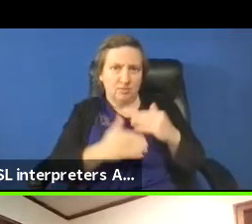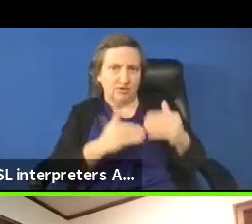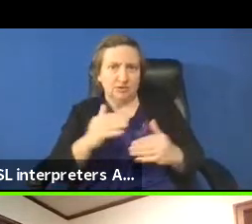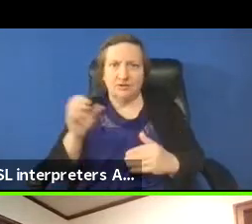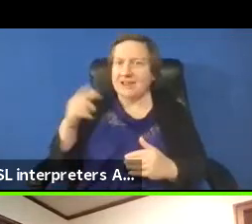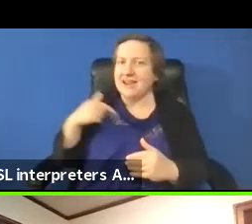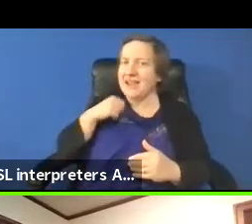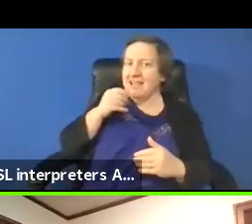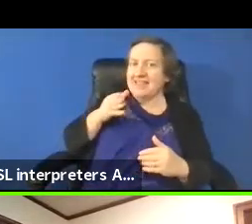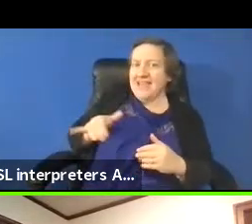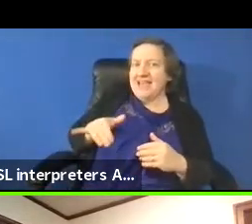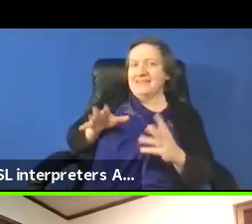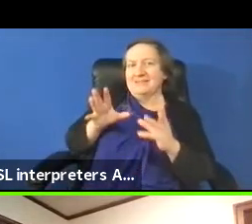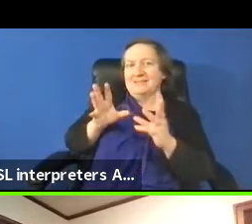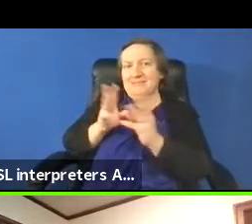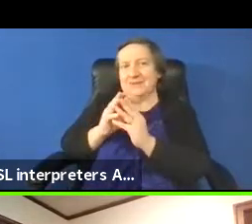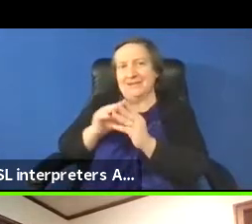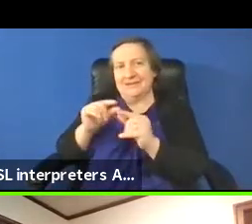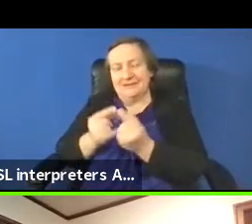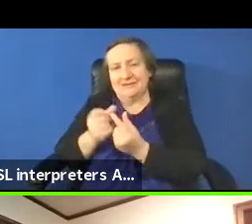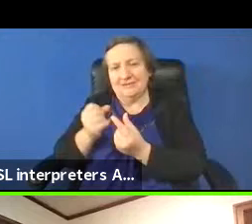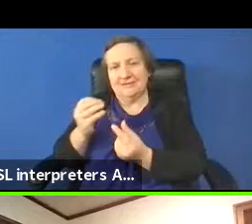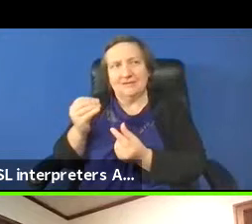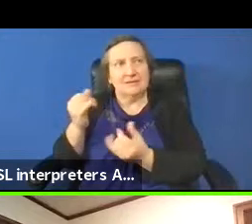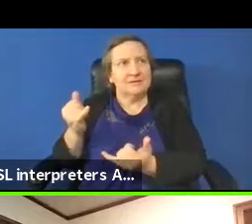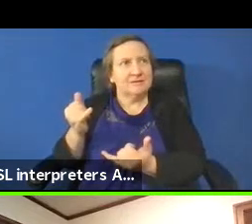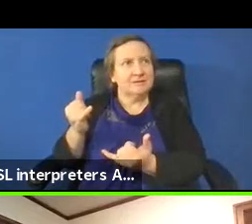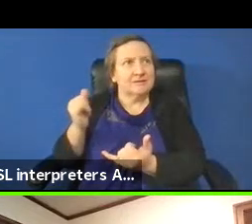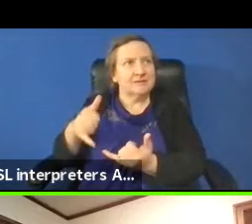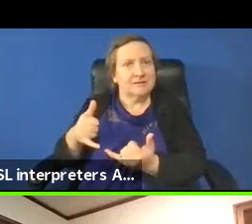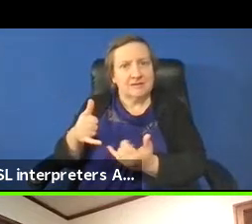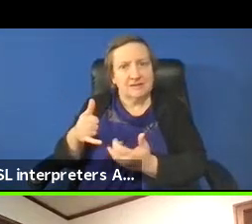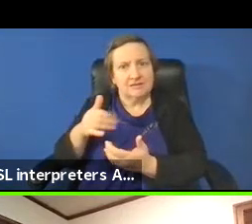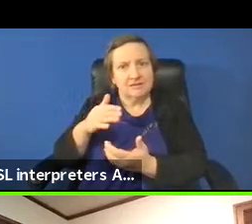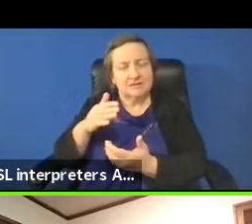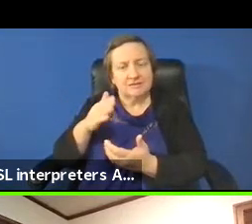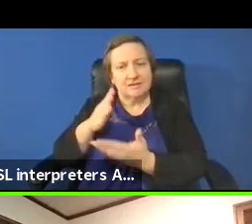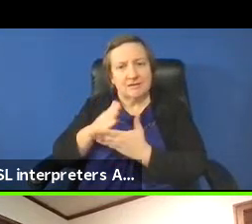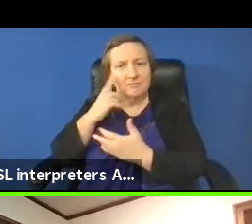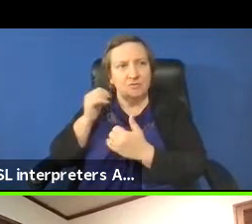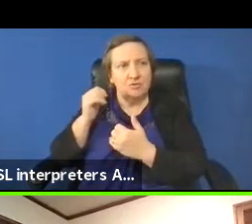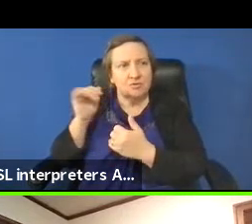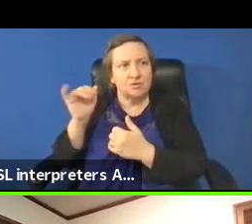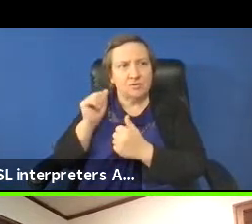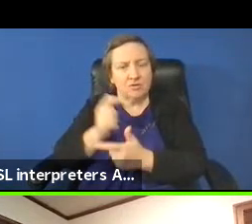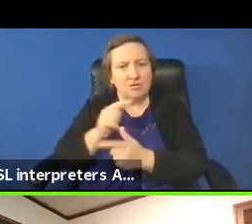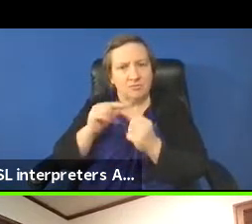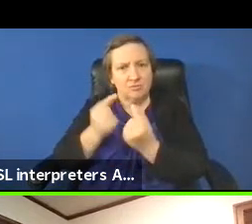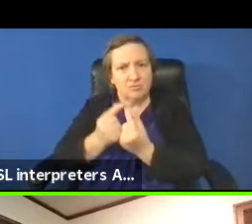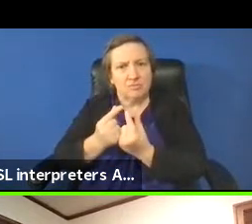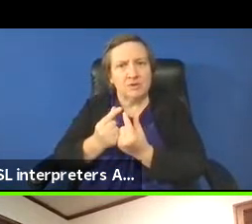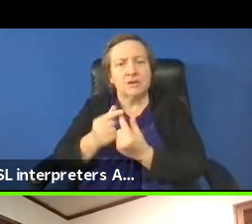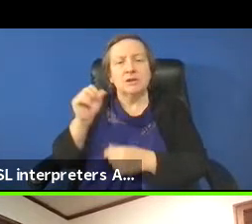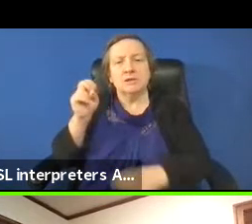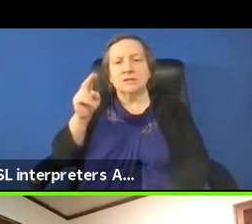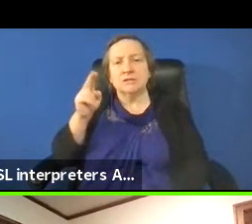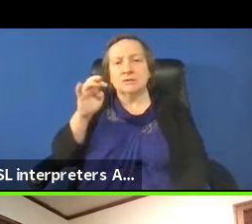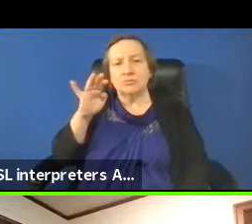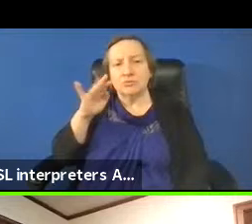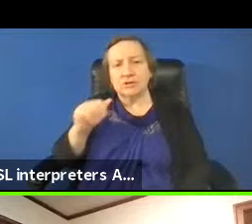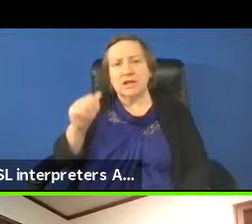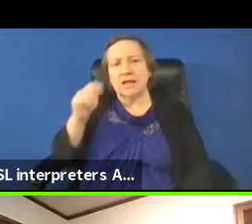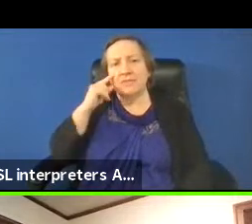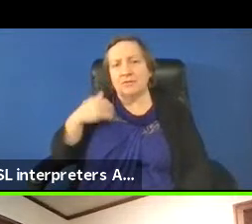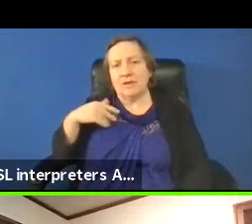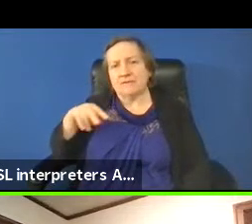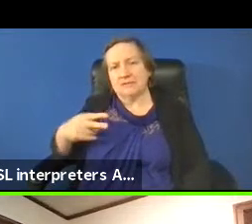wasn't in the equity subgroup, right, but right. now it's illuminated for all of the group. And then Sabrina, I think you had a second part